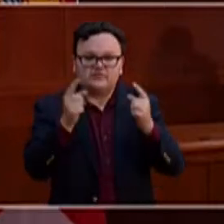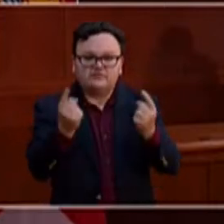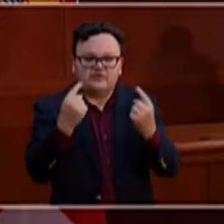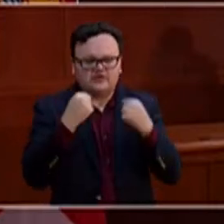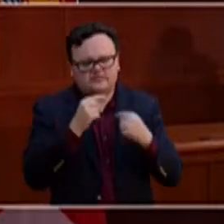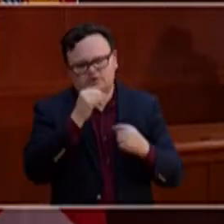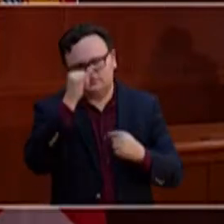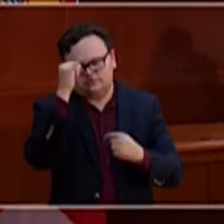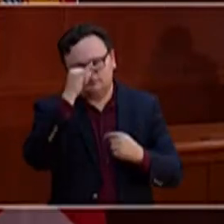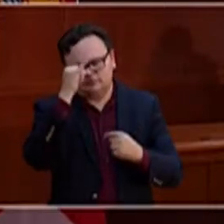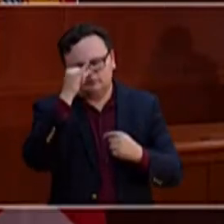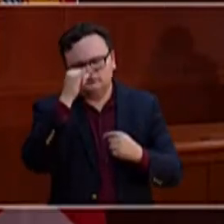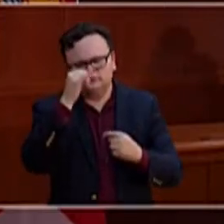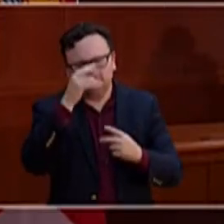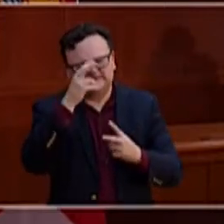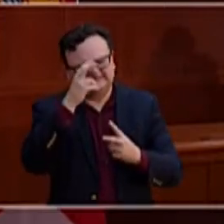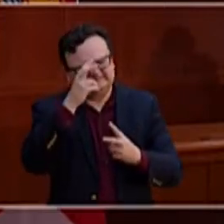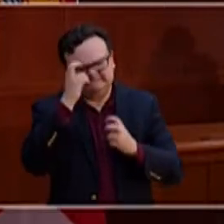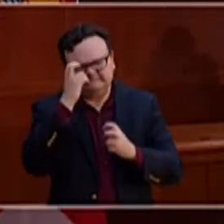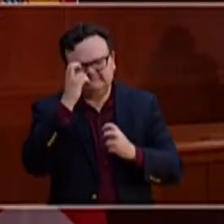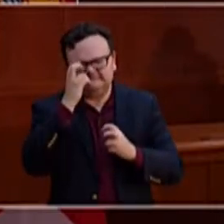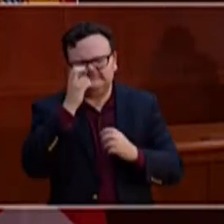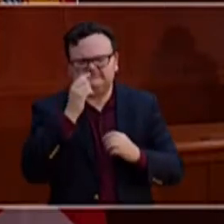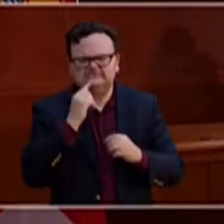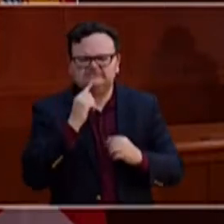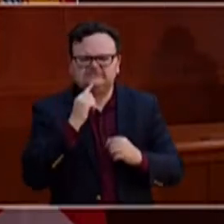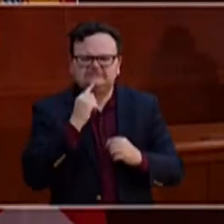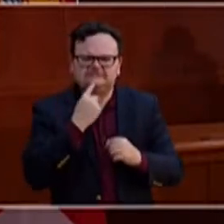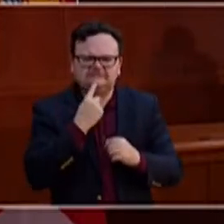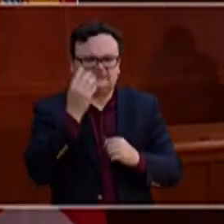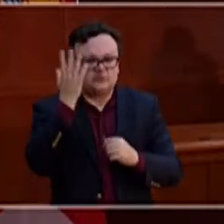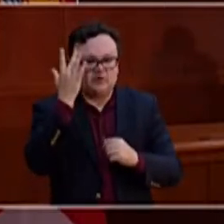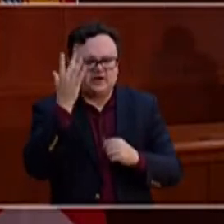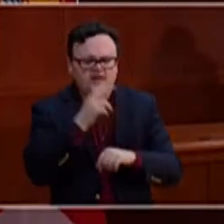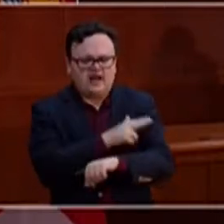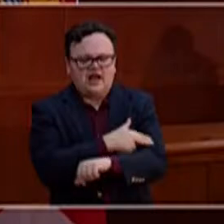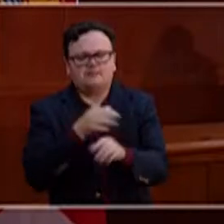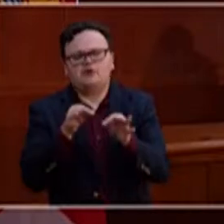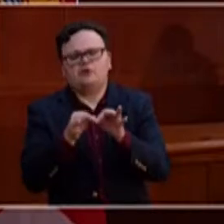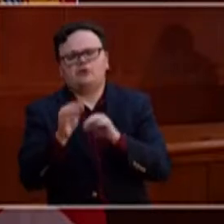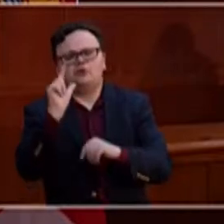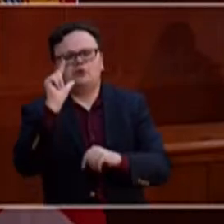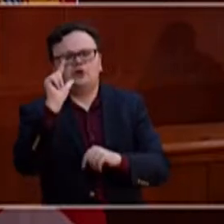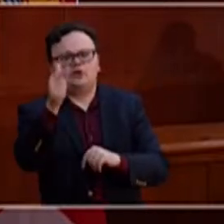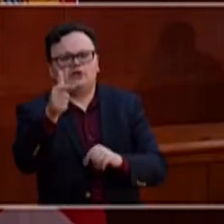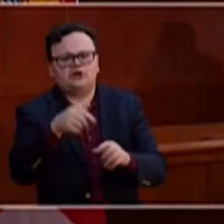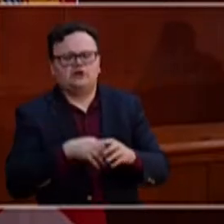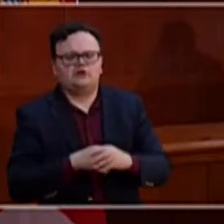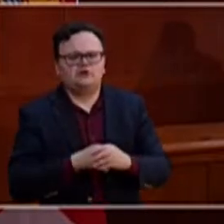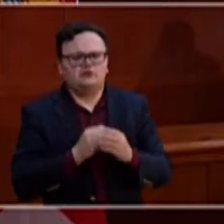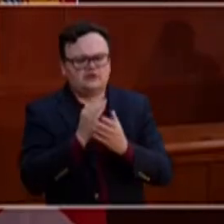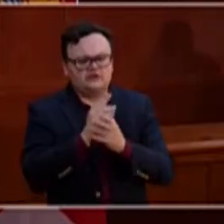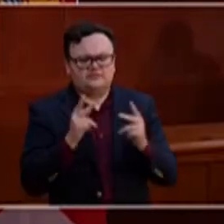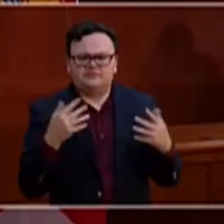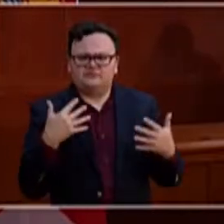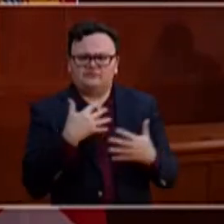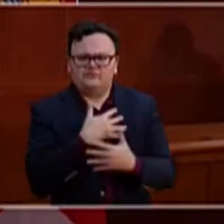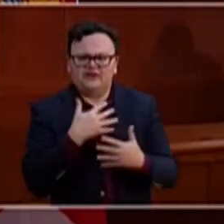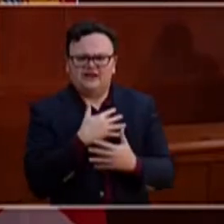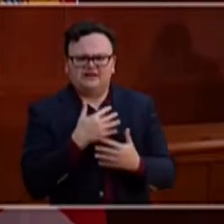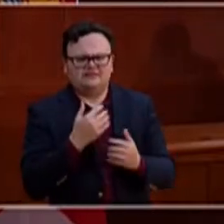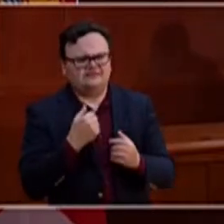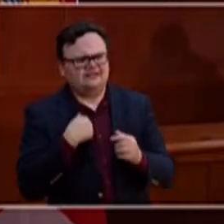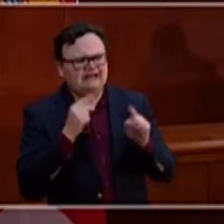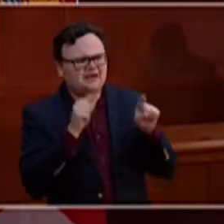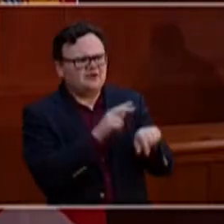serious state, having to stay longer, and their condition has been worse. Part of that was just fear. What happens if I go into the hospital? And it's important for folks